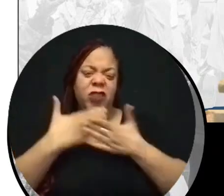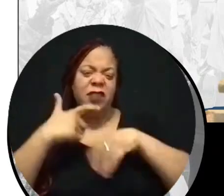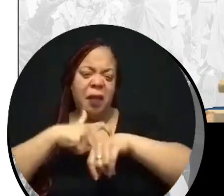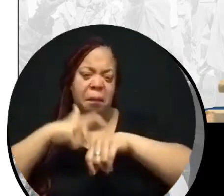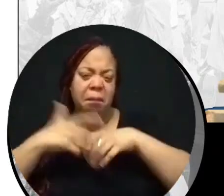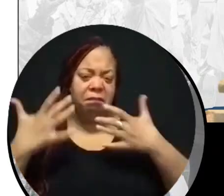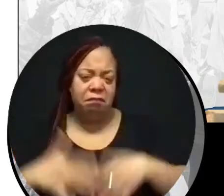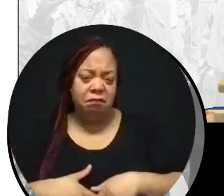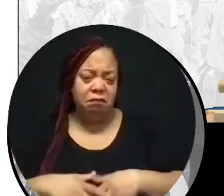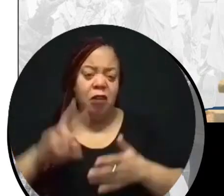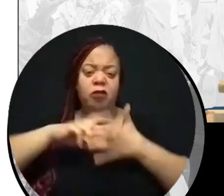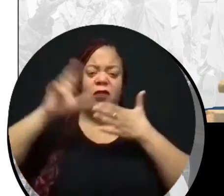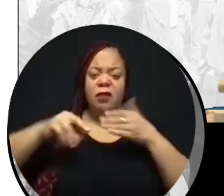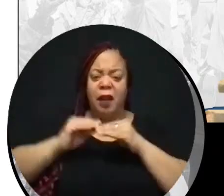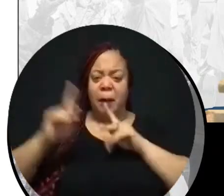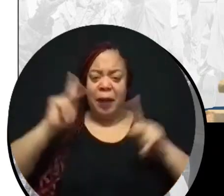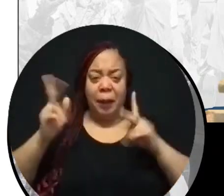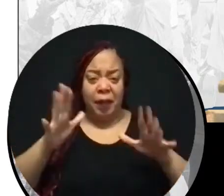would punish